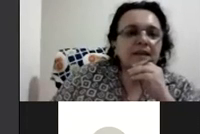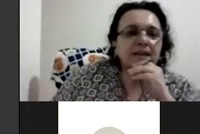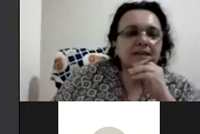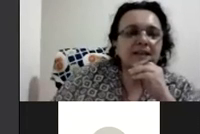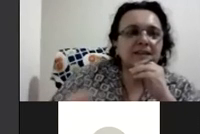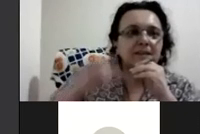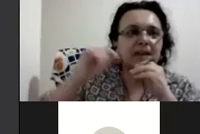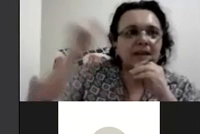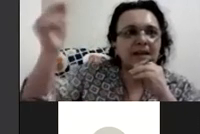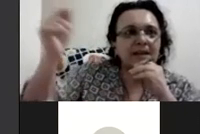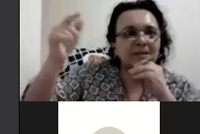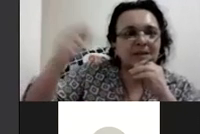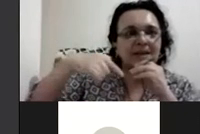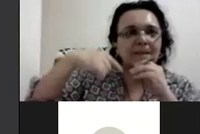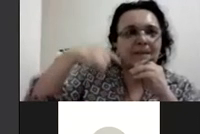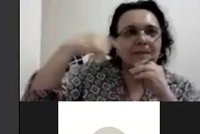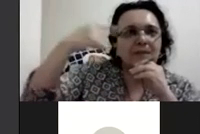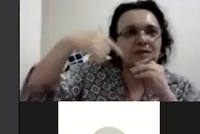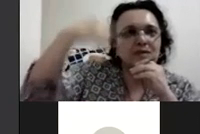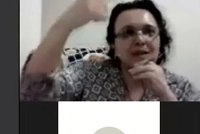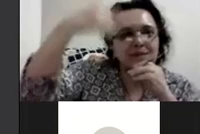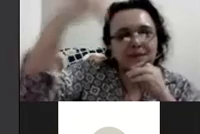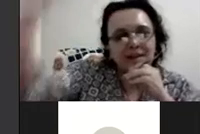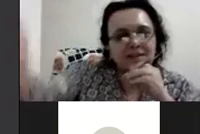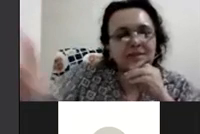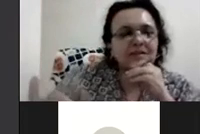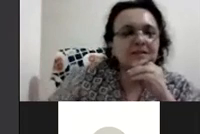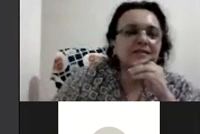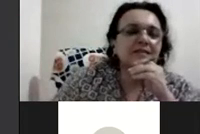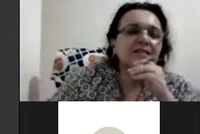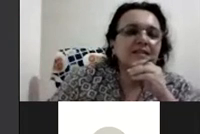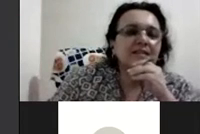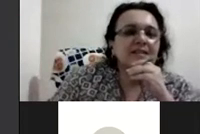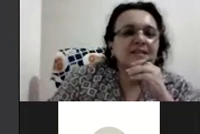Okay. Y si dicen merrier es todavía mucho más feliz.